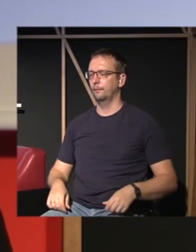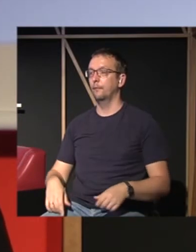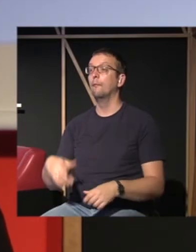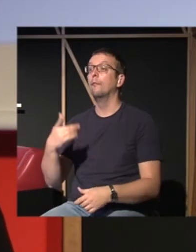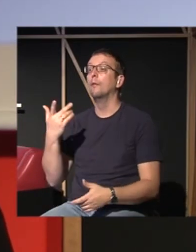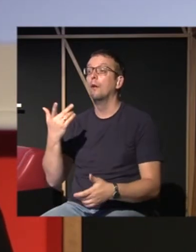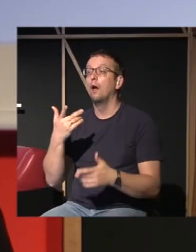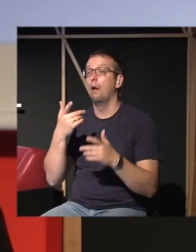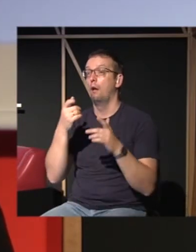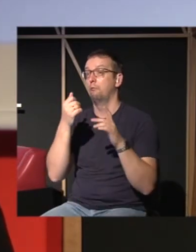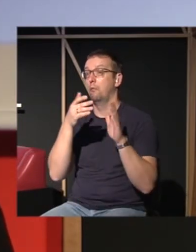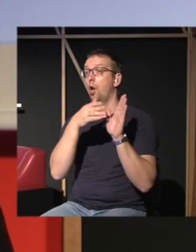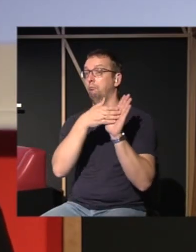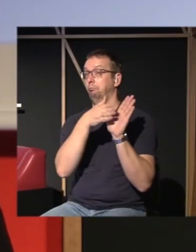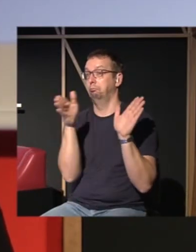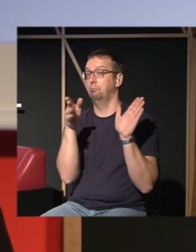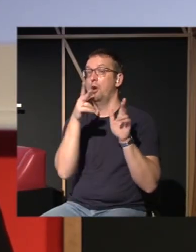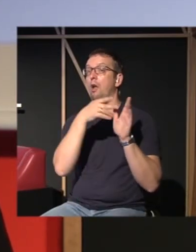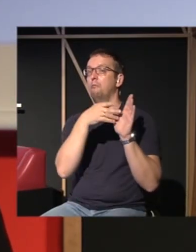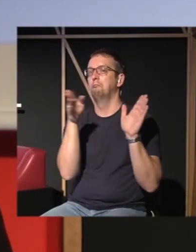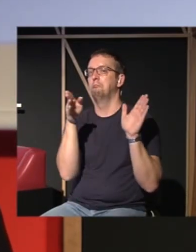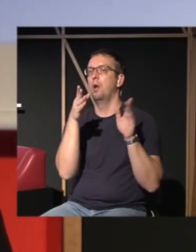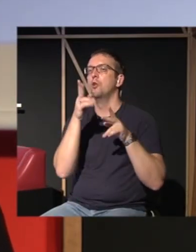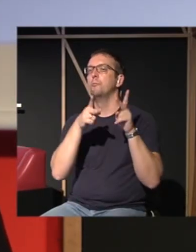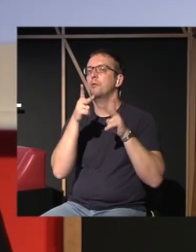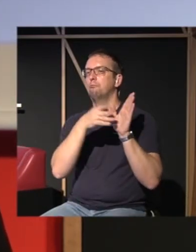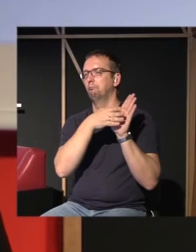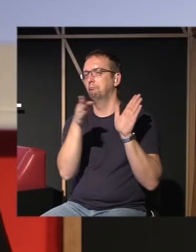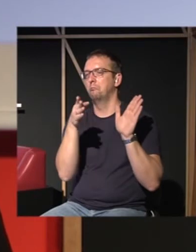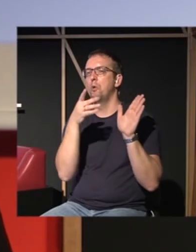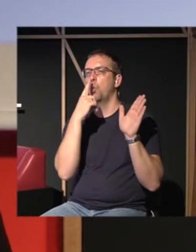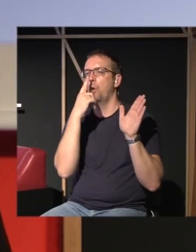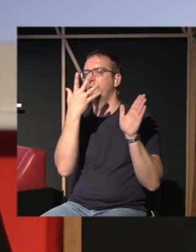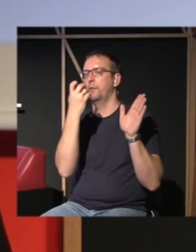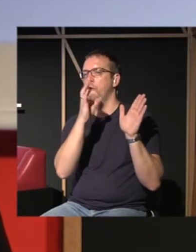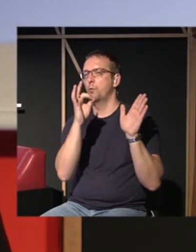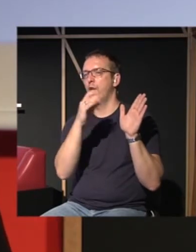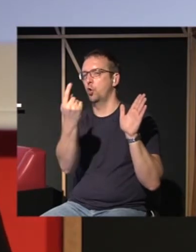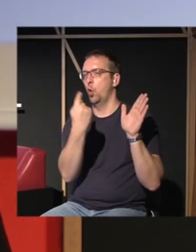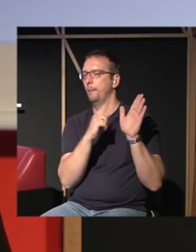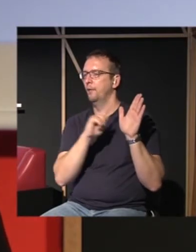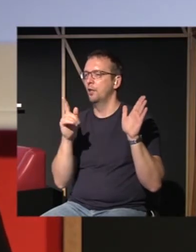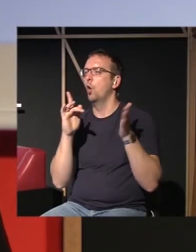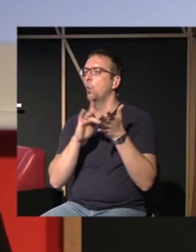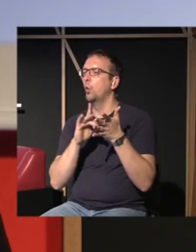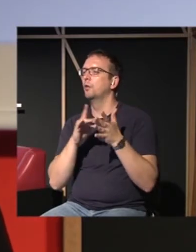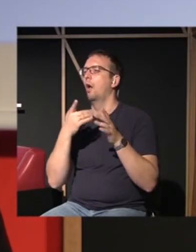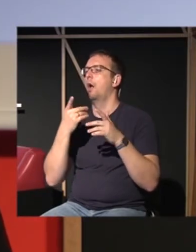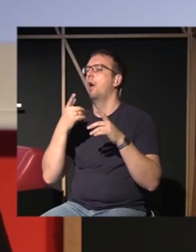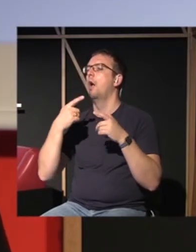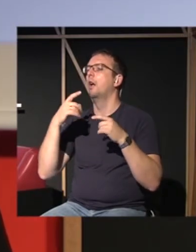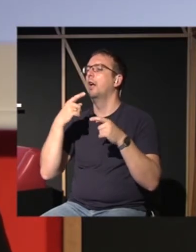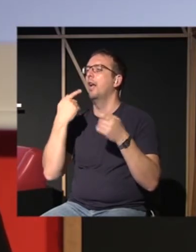lack of awareness of facilities. We've been in a culture of inaccessibility, and the thing is that we have to break those barriers by sharing that information,